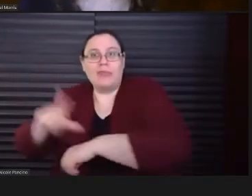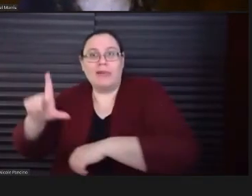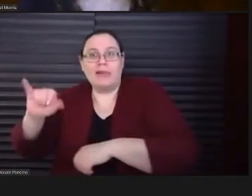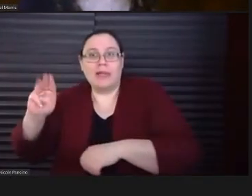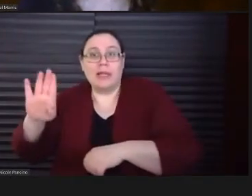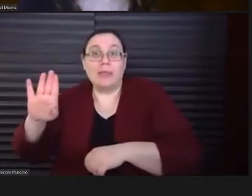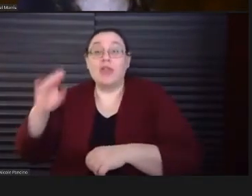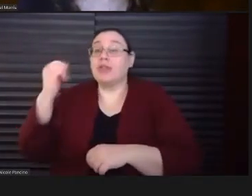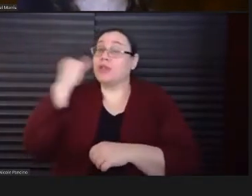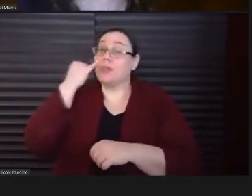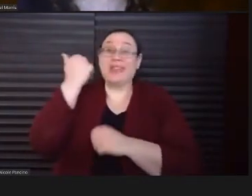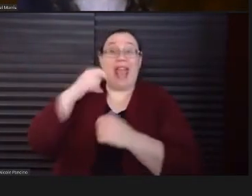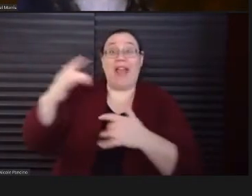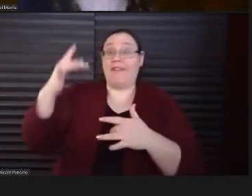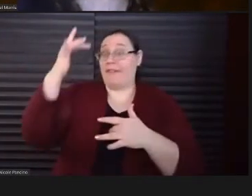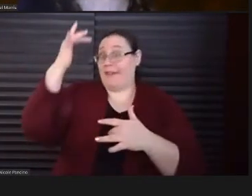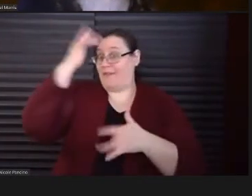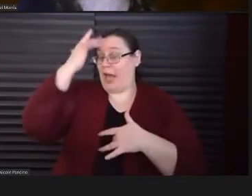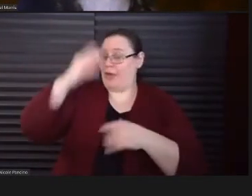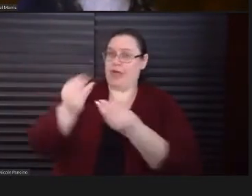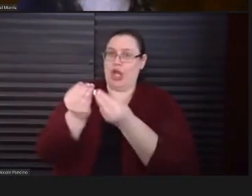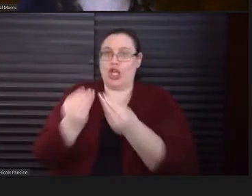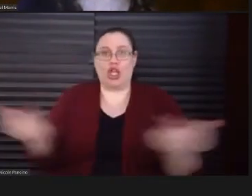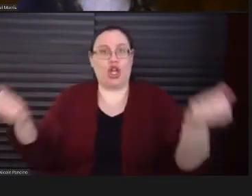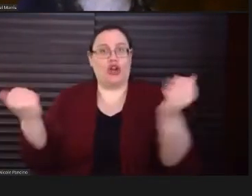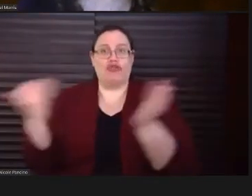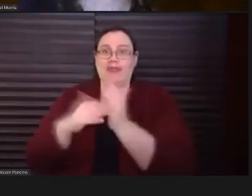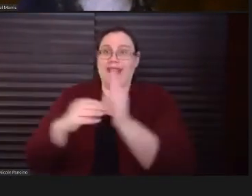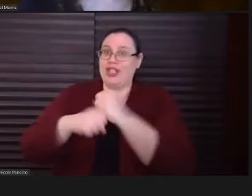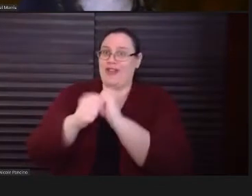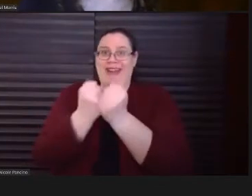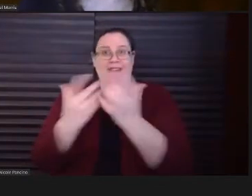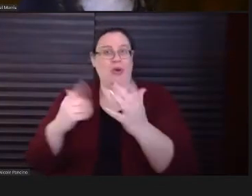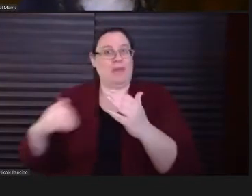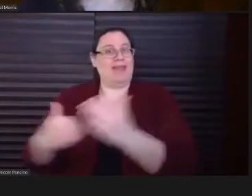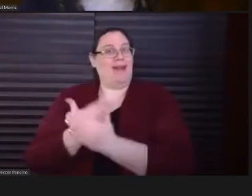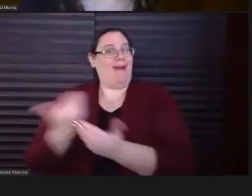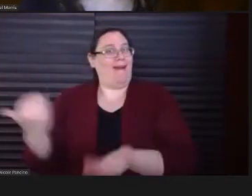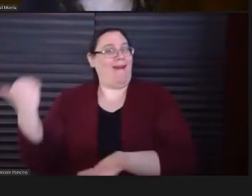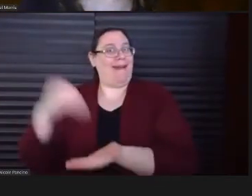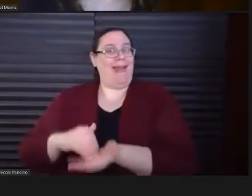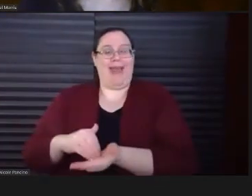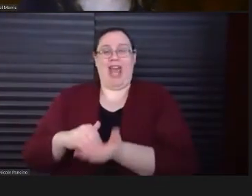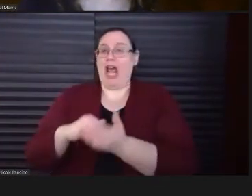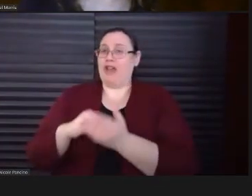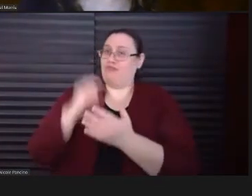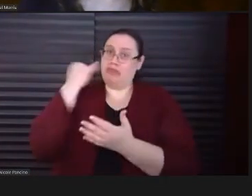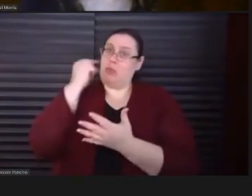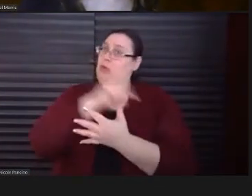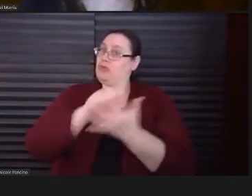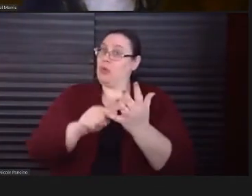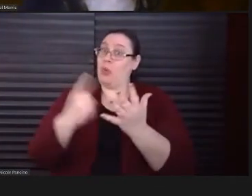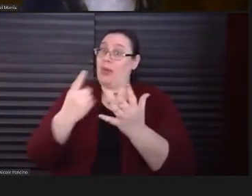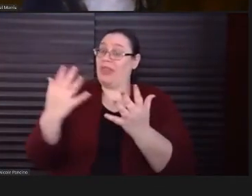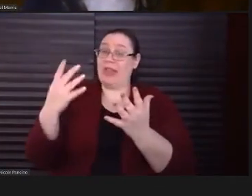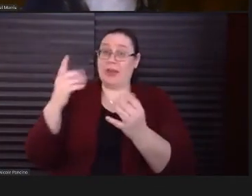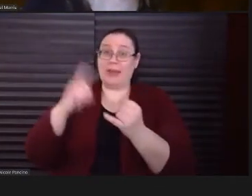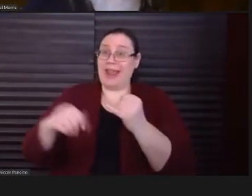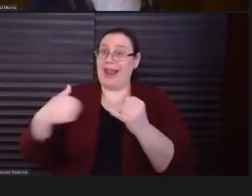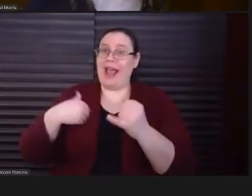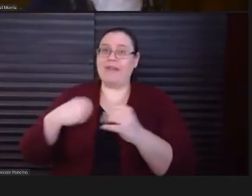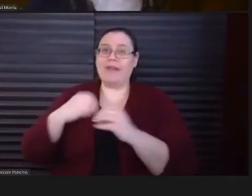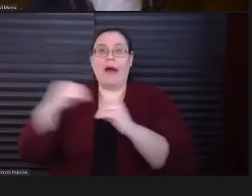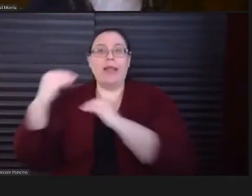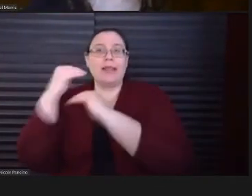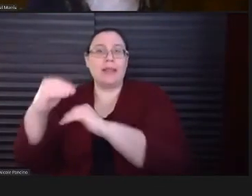every virus, we can regenerate everything, be young again. The one thing that we are not rated for is unlimited memory. We have a limited